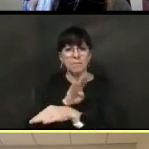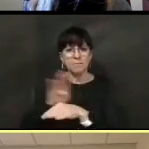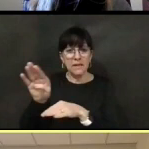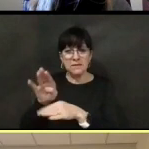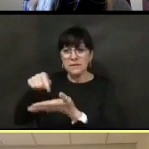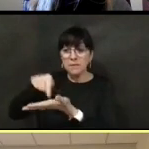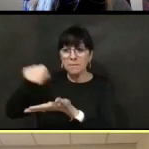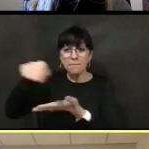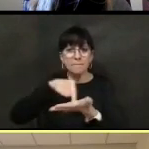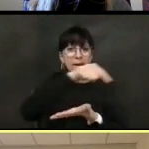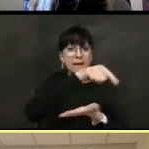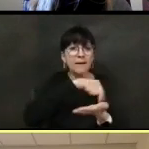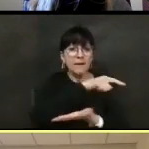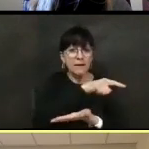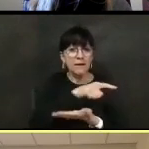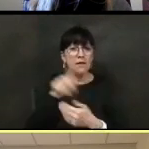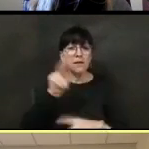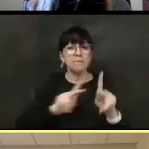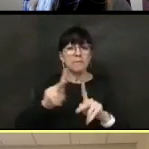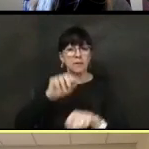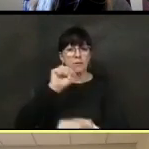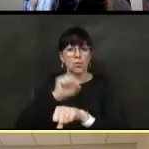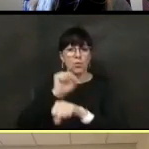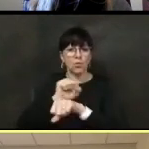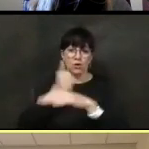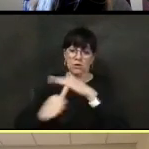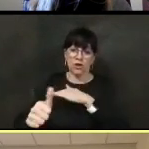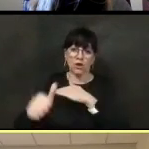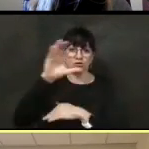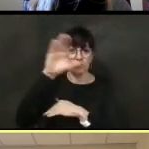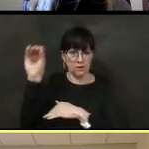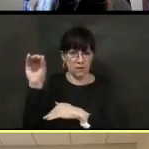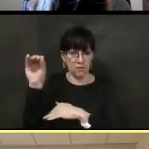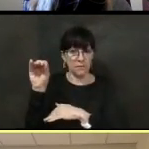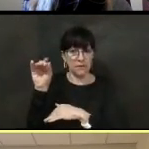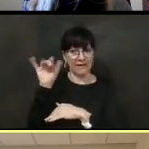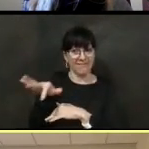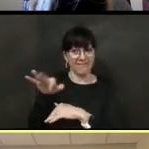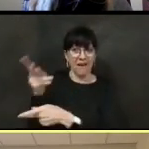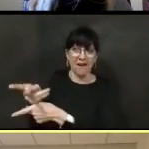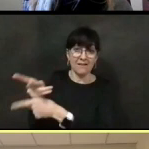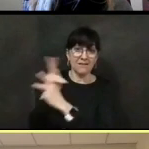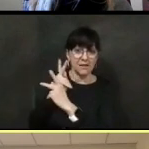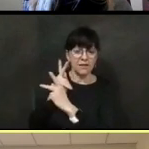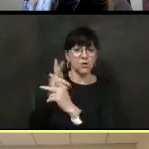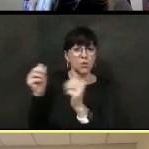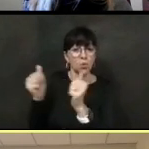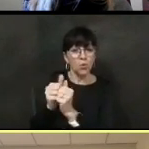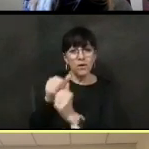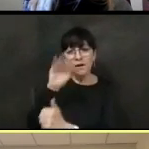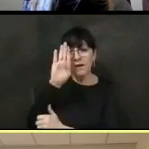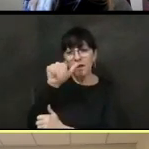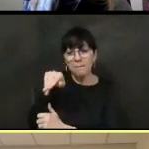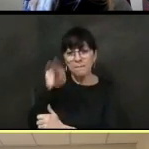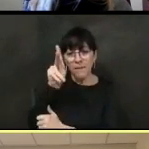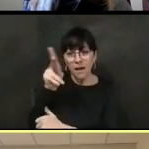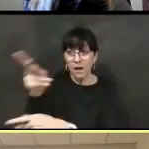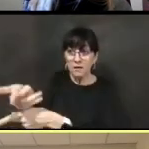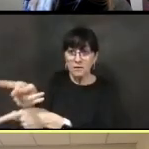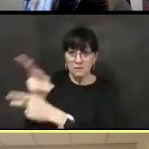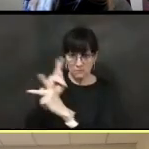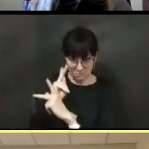against the payroll of a company. It's through a bank. A company gets it. They have to be able to rehire a certain